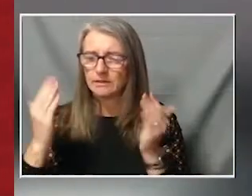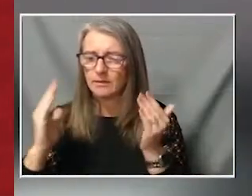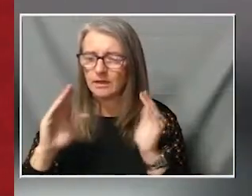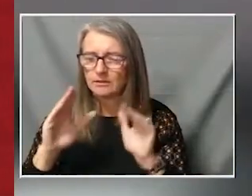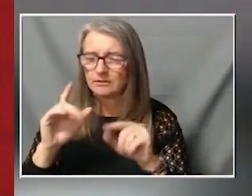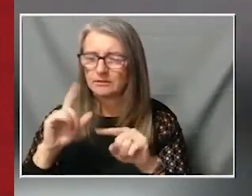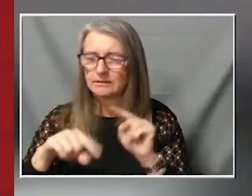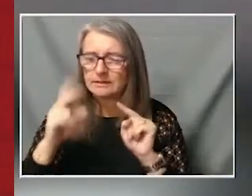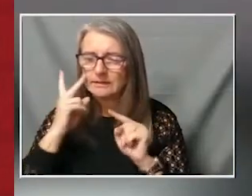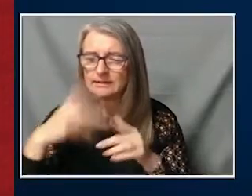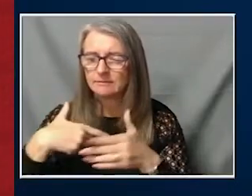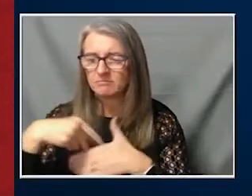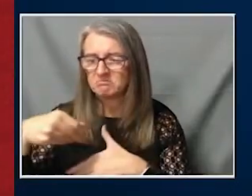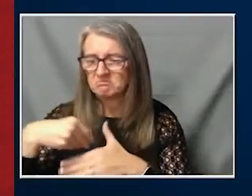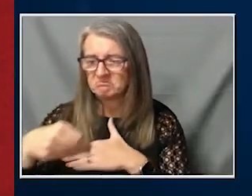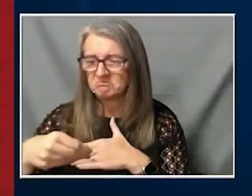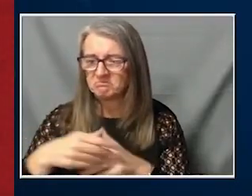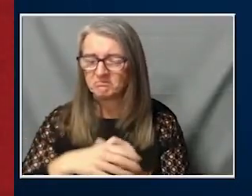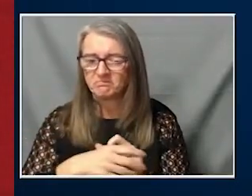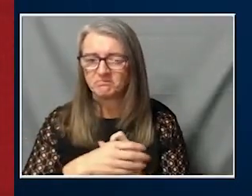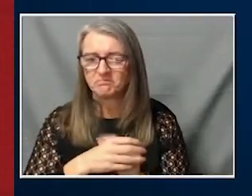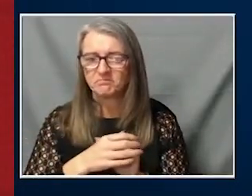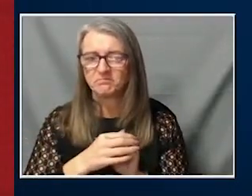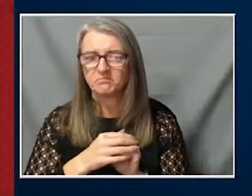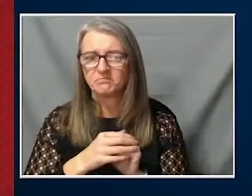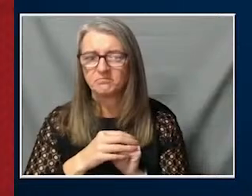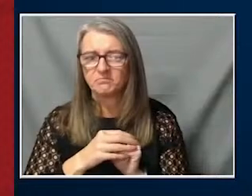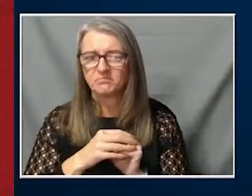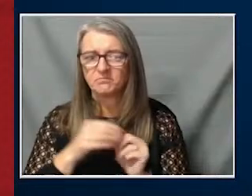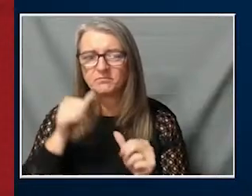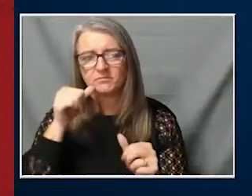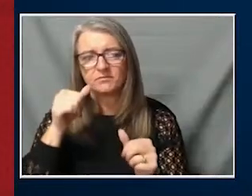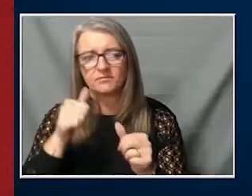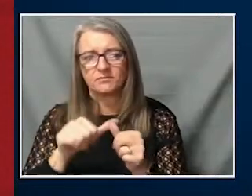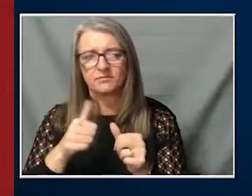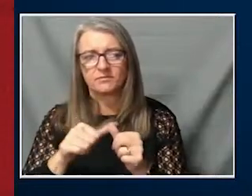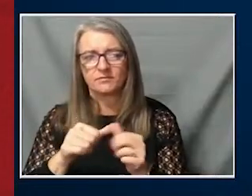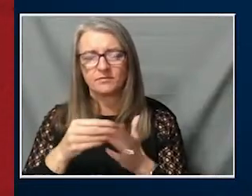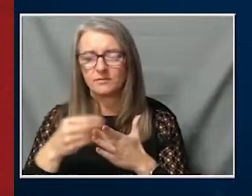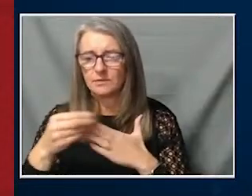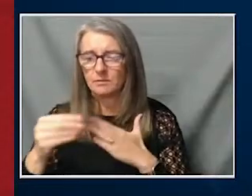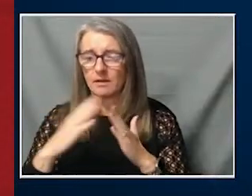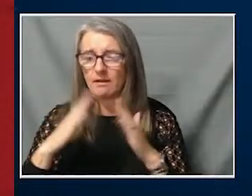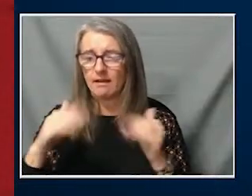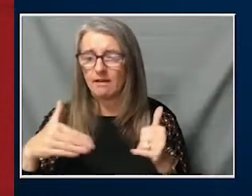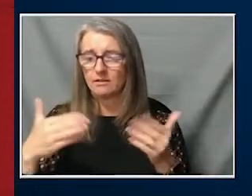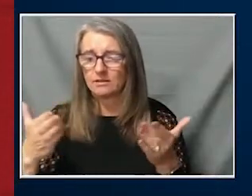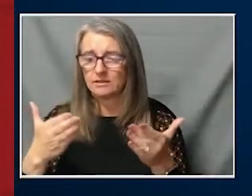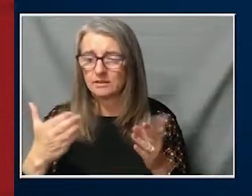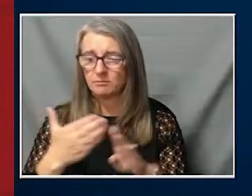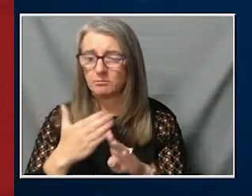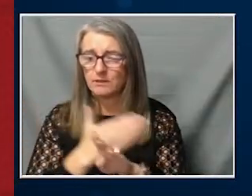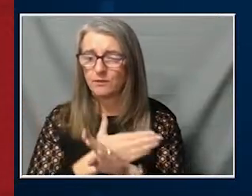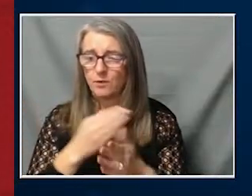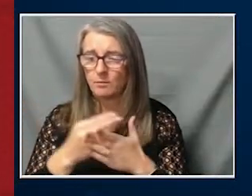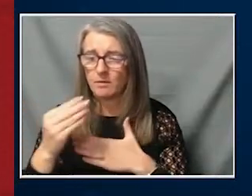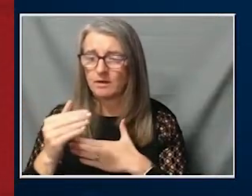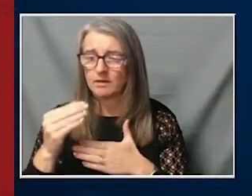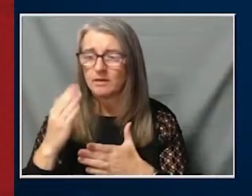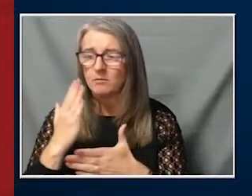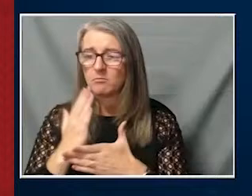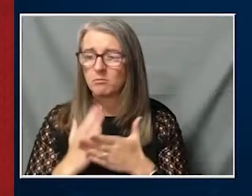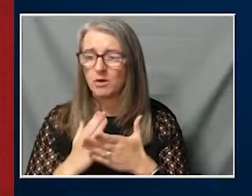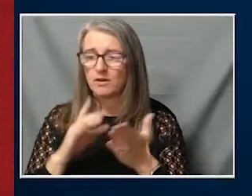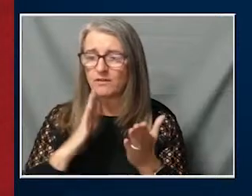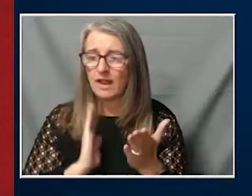see outside. So I remember, Brian, when I was buying a home here, we had, before we could even purchase it, it was part of the